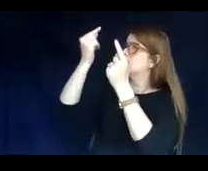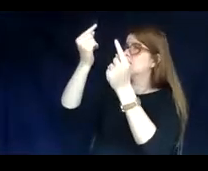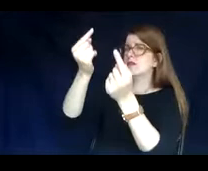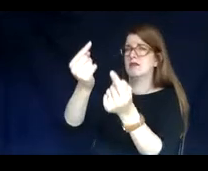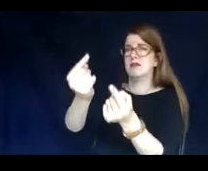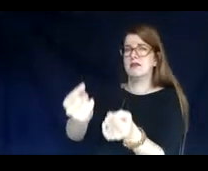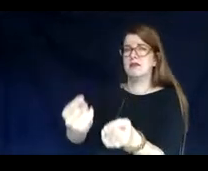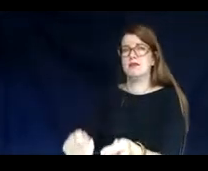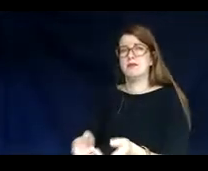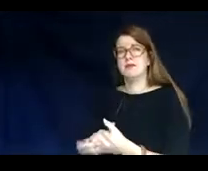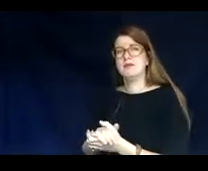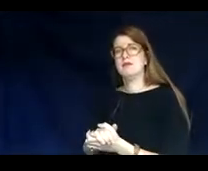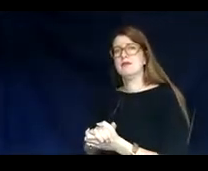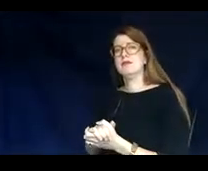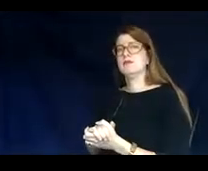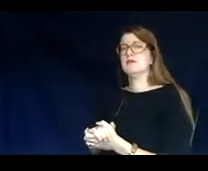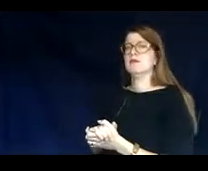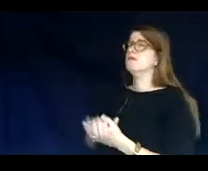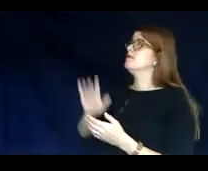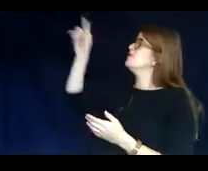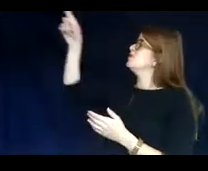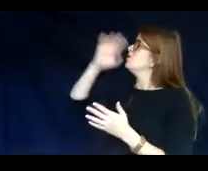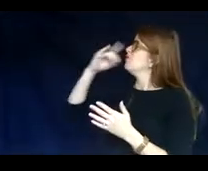of time, and you gave me,